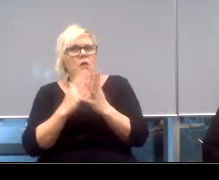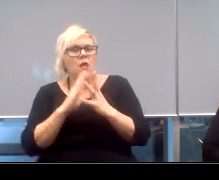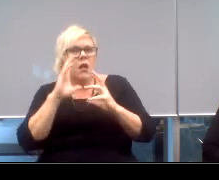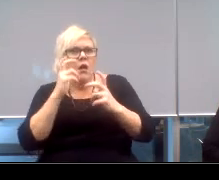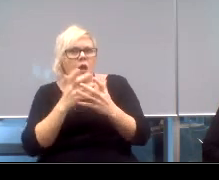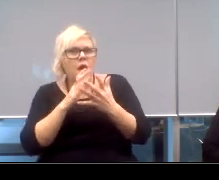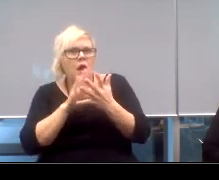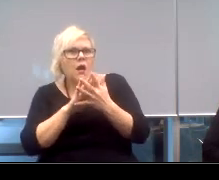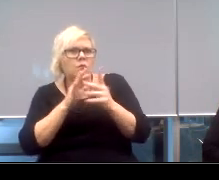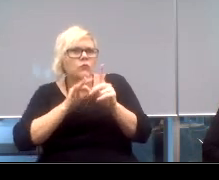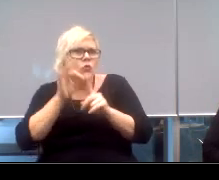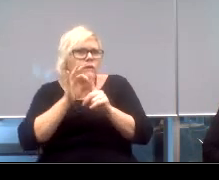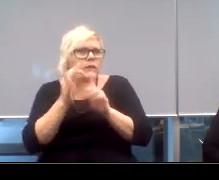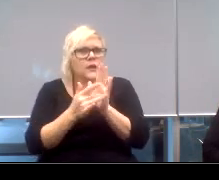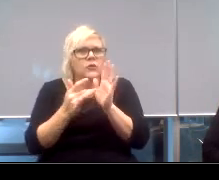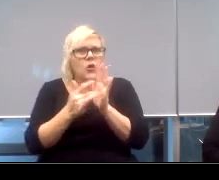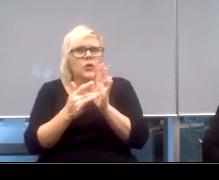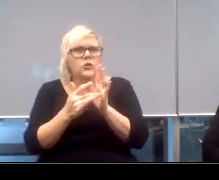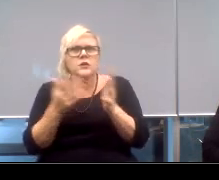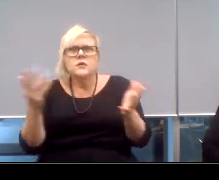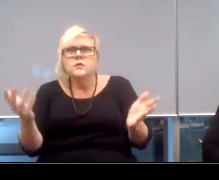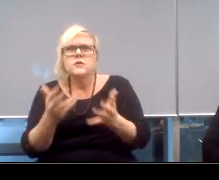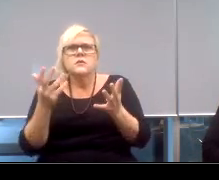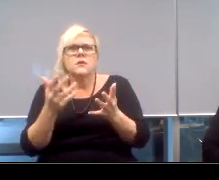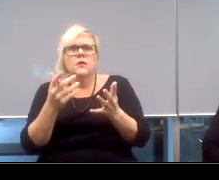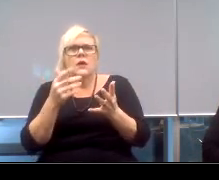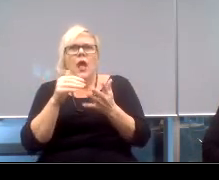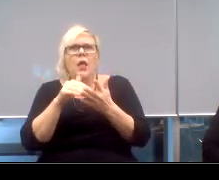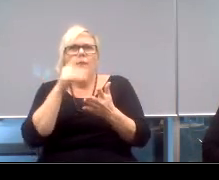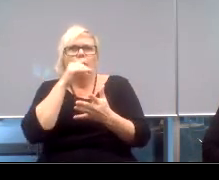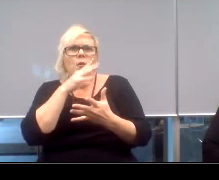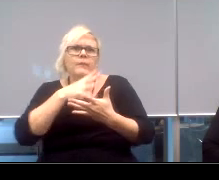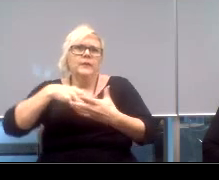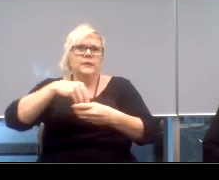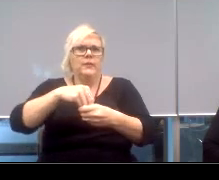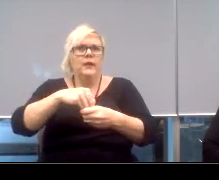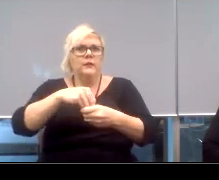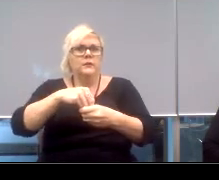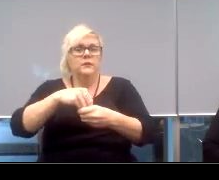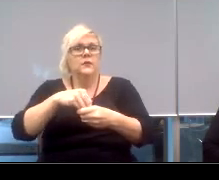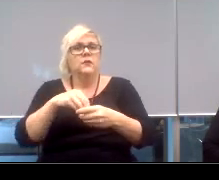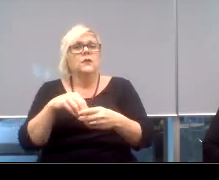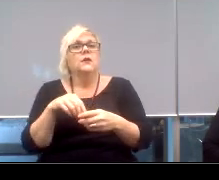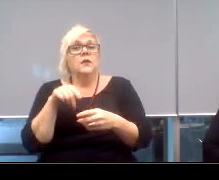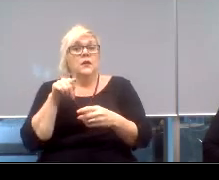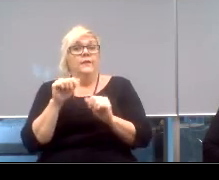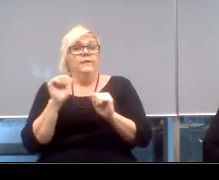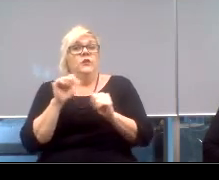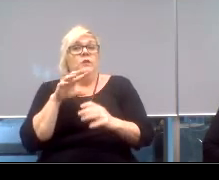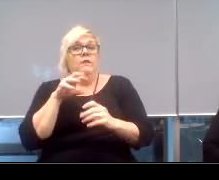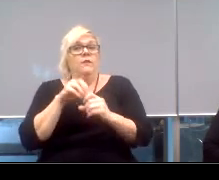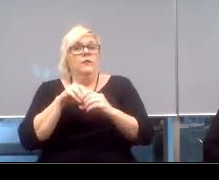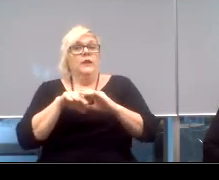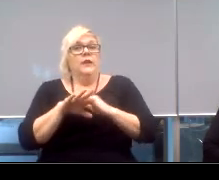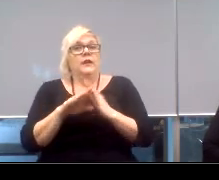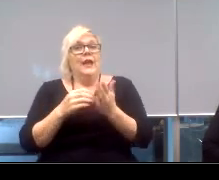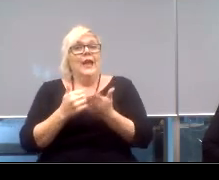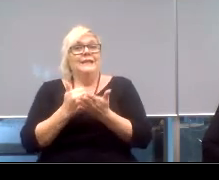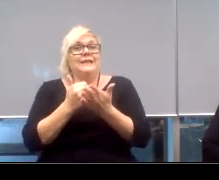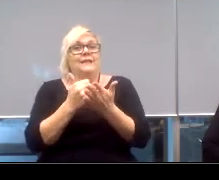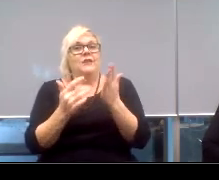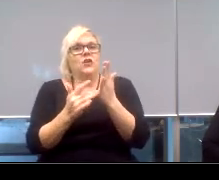to enhance participation. He's been actively involved in most aspects of the assistive technology